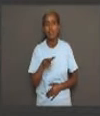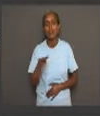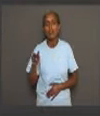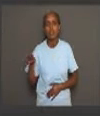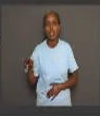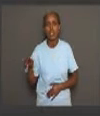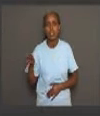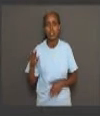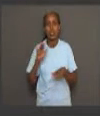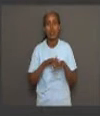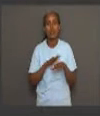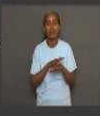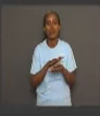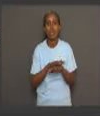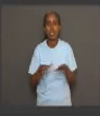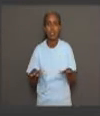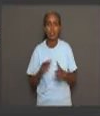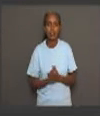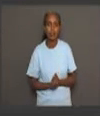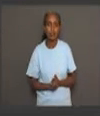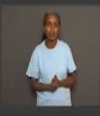vector on a plane.